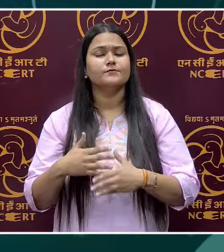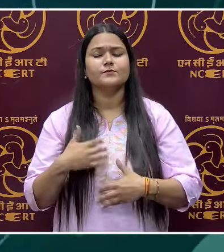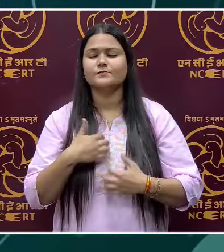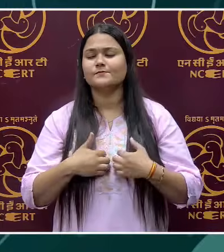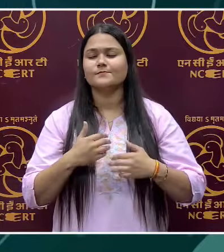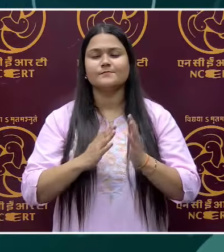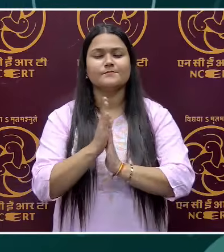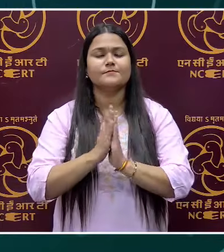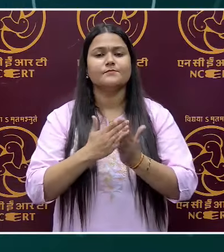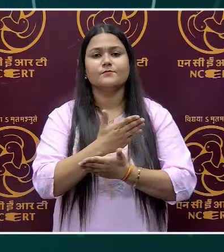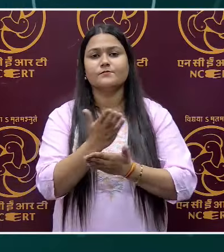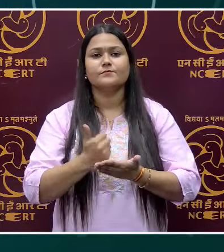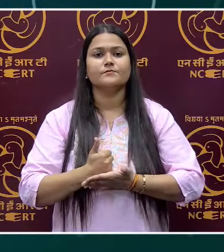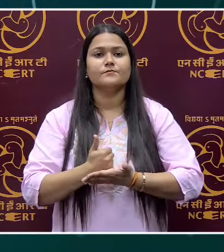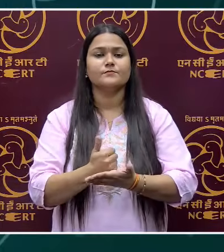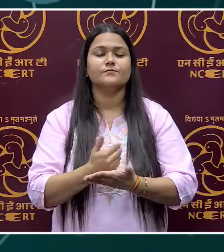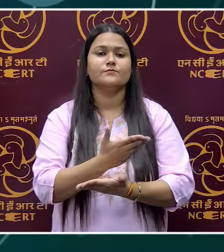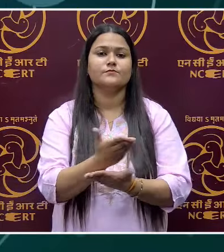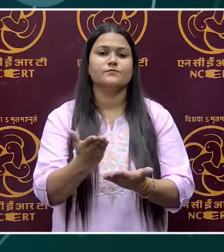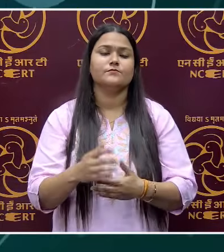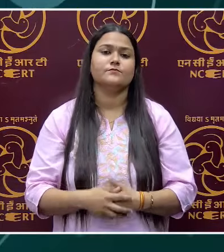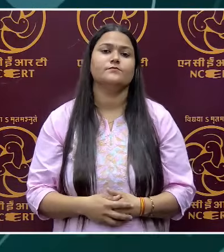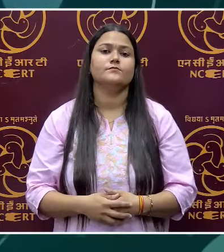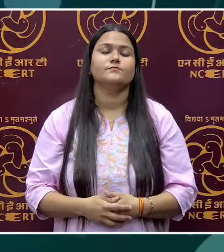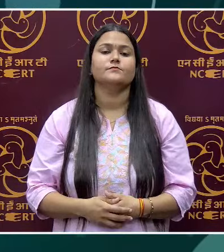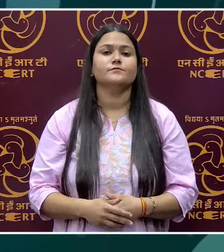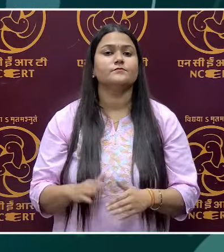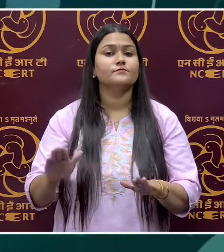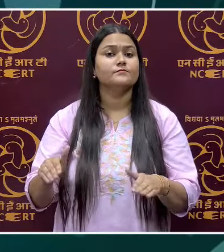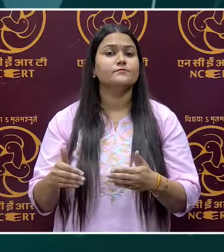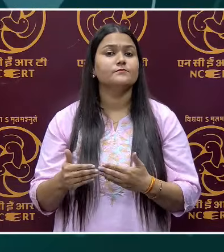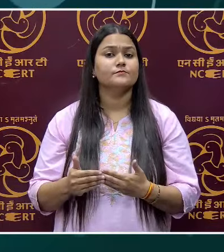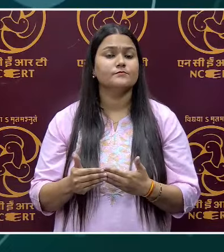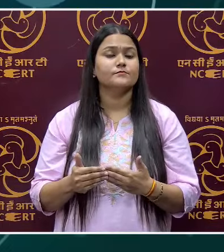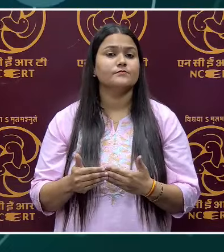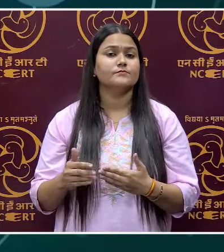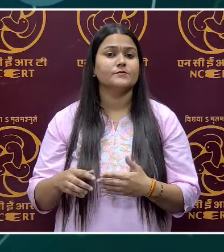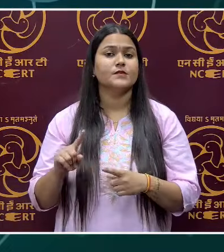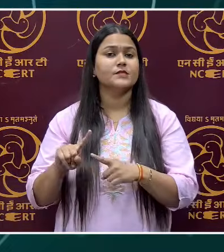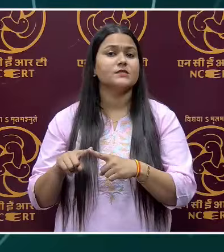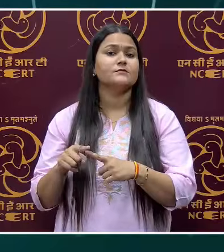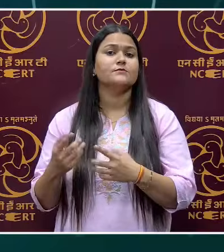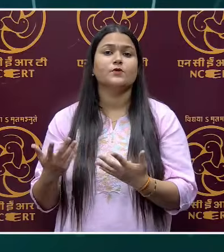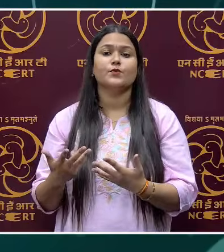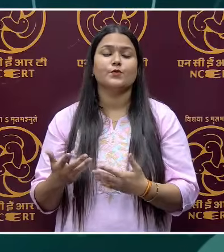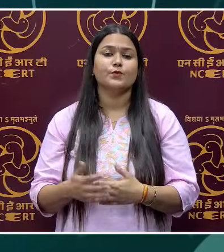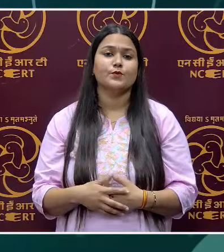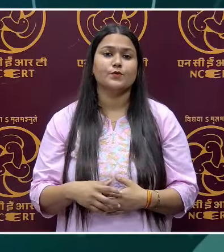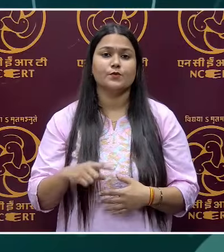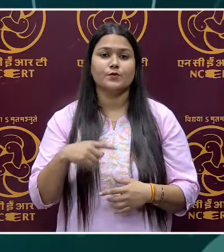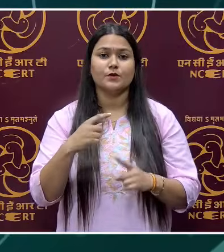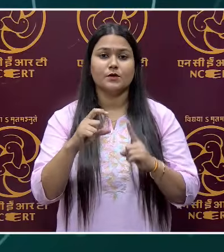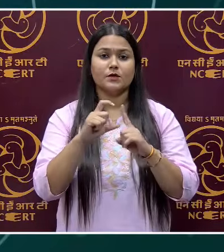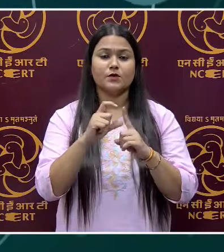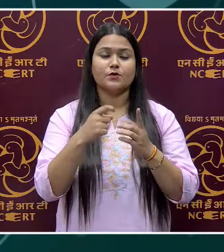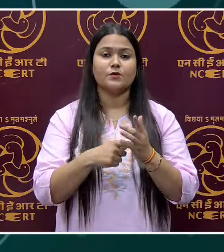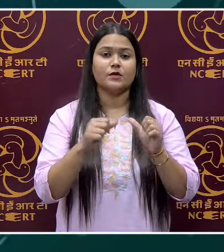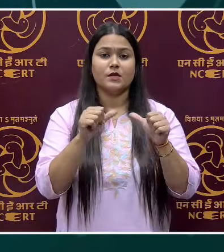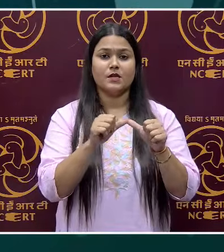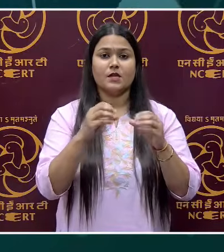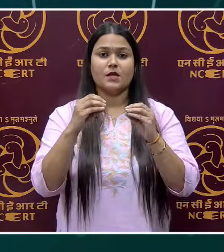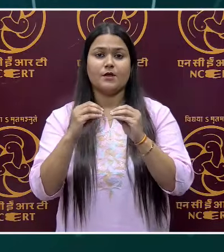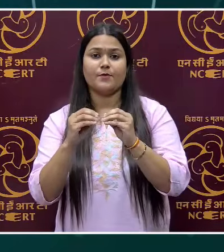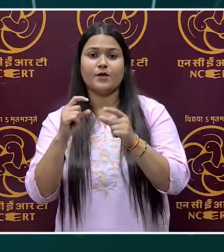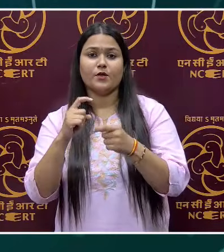really helpful to all of you. So let me please introduce you to our expert for today. We have with us Dr. A.B. Qayoom